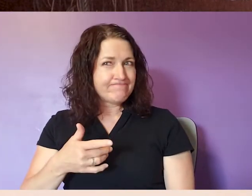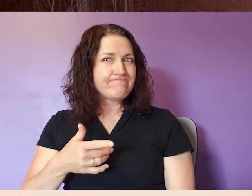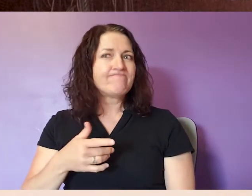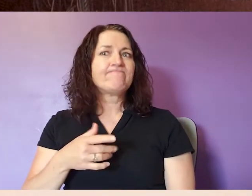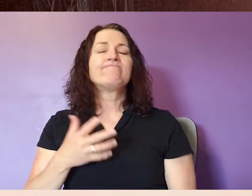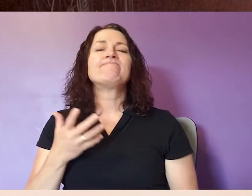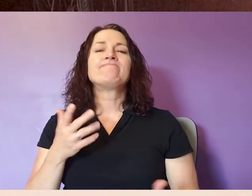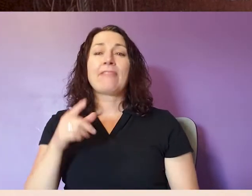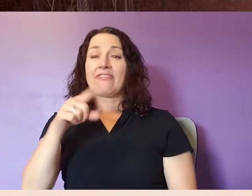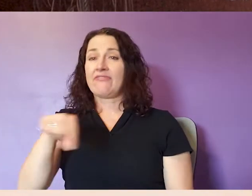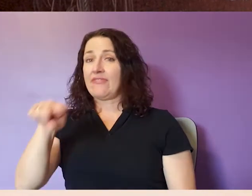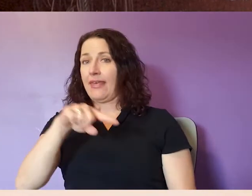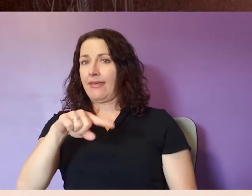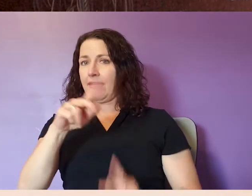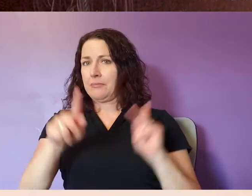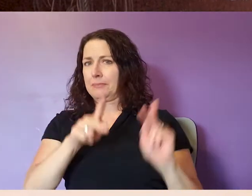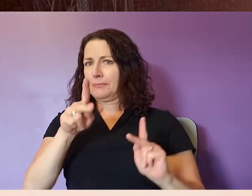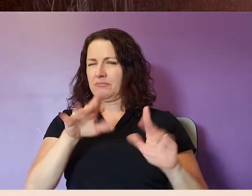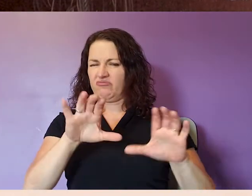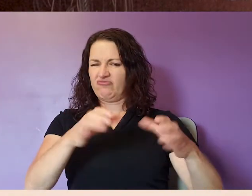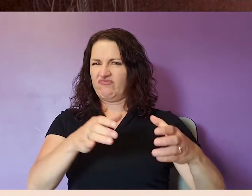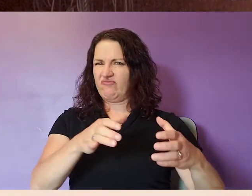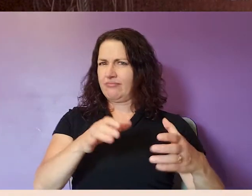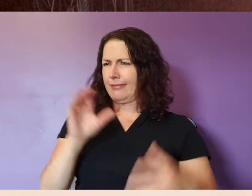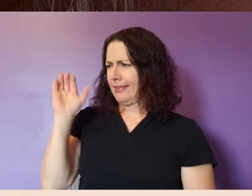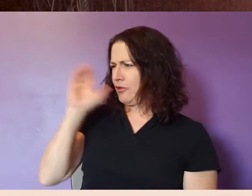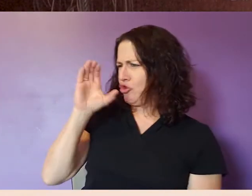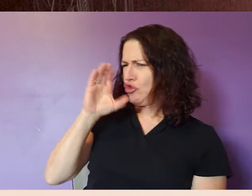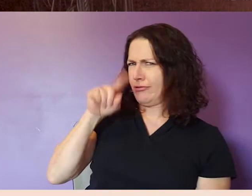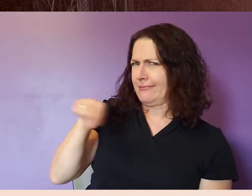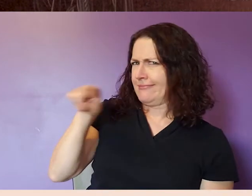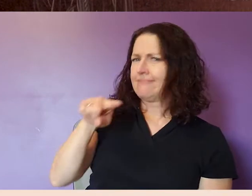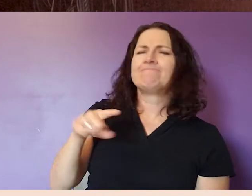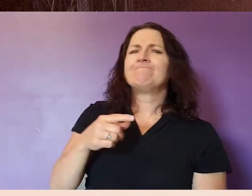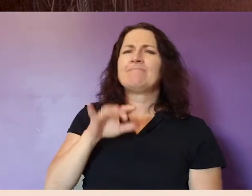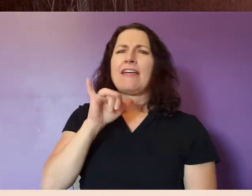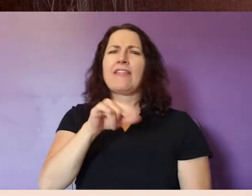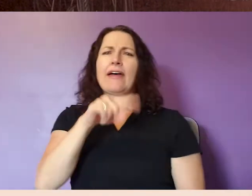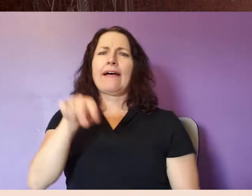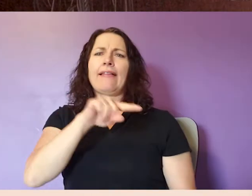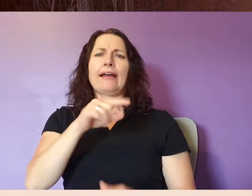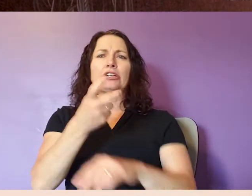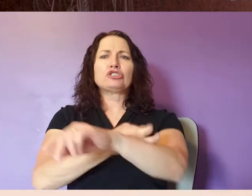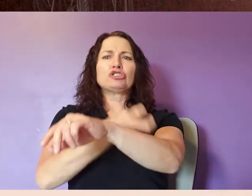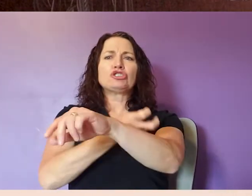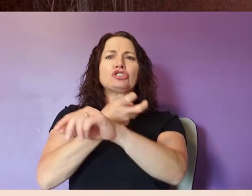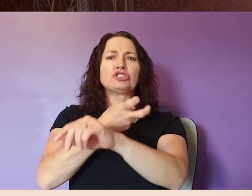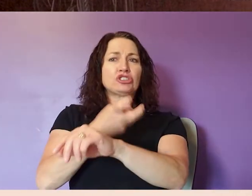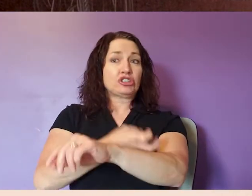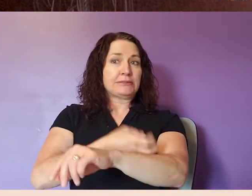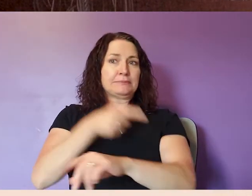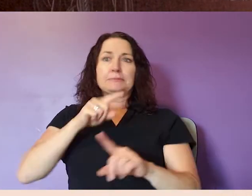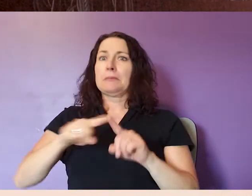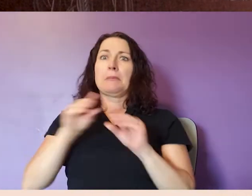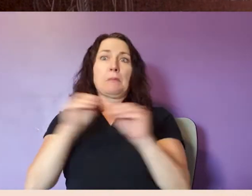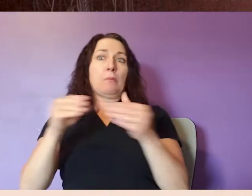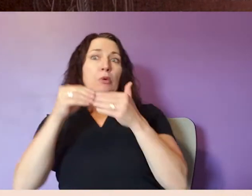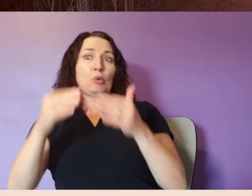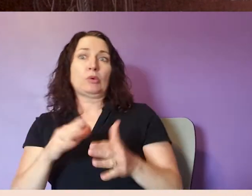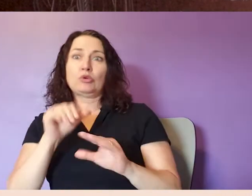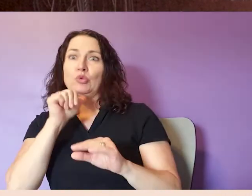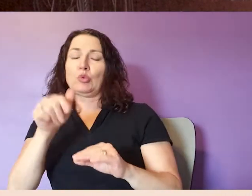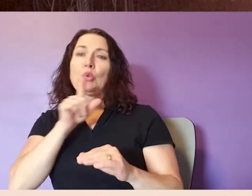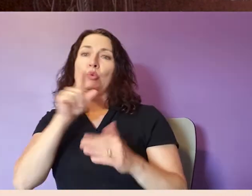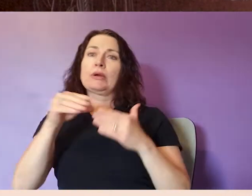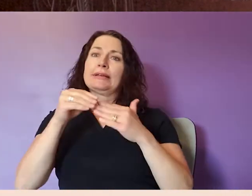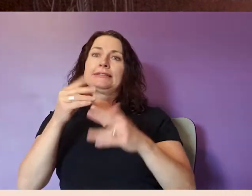they the people seeking him are like sheep without a shepherd and there he is so he all